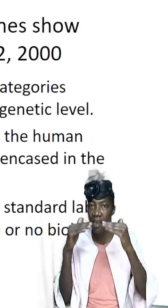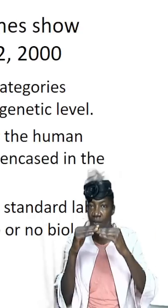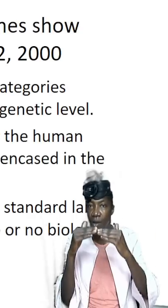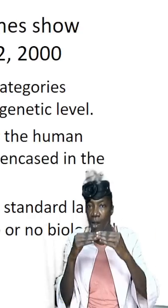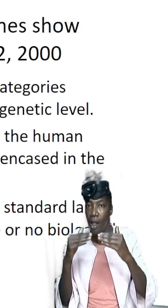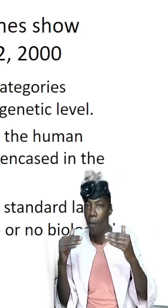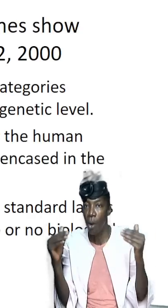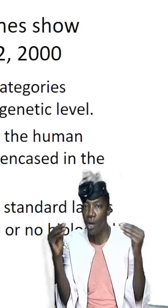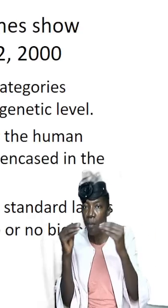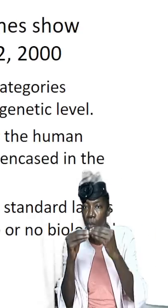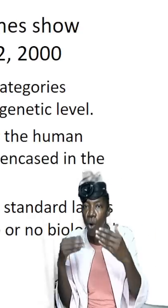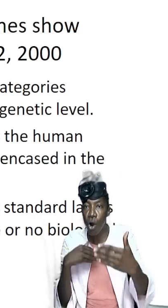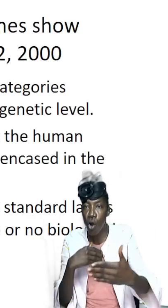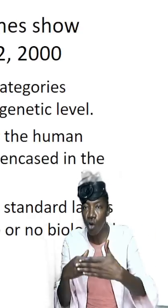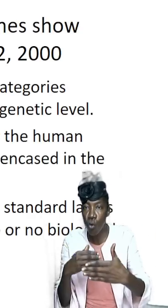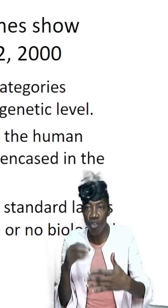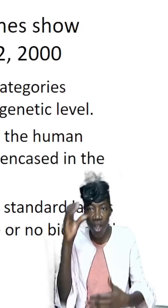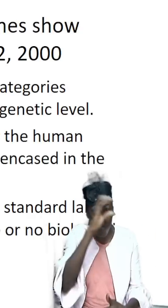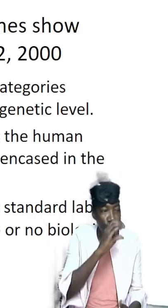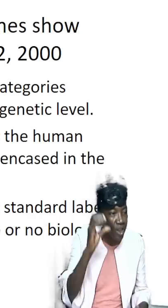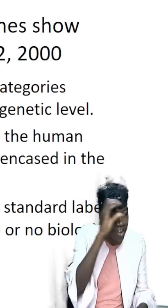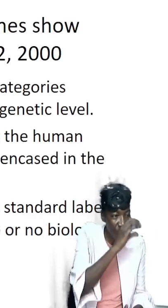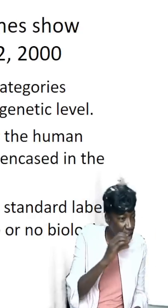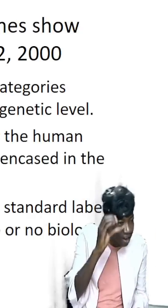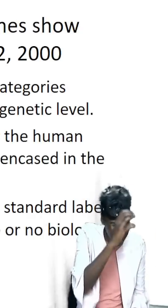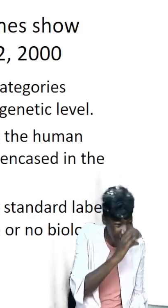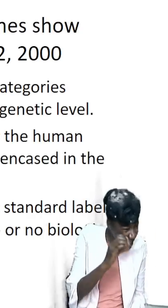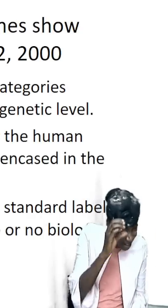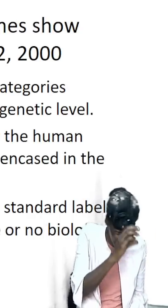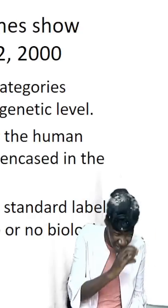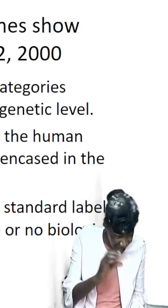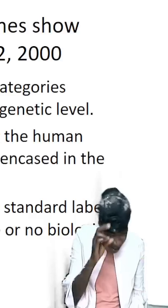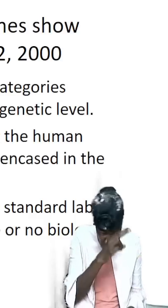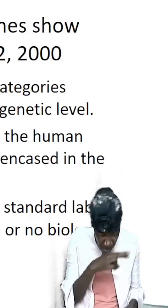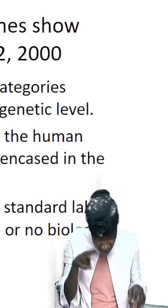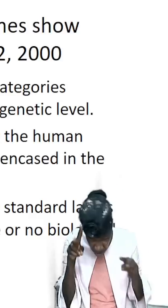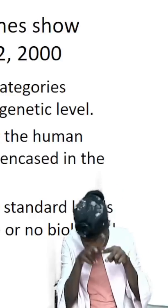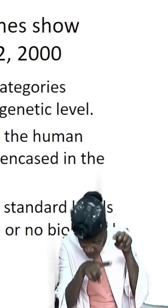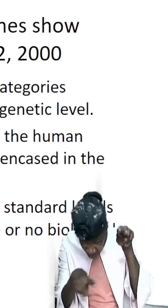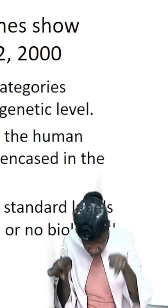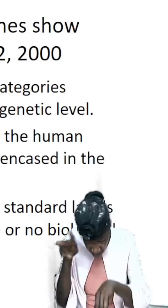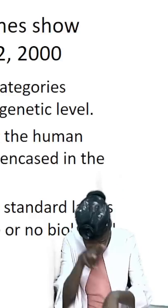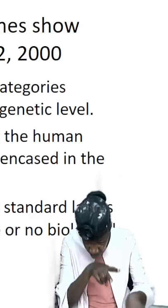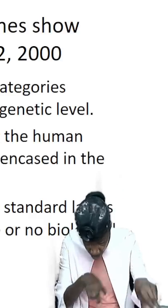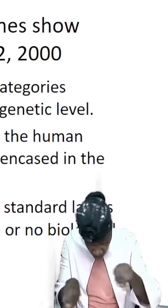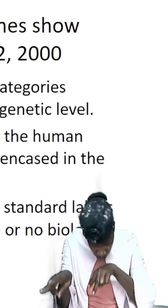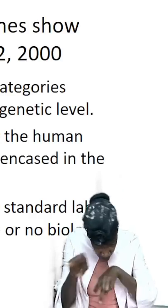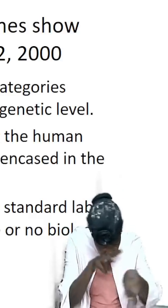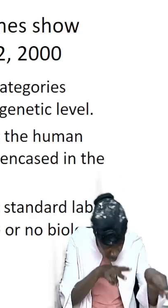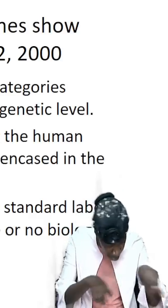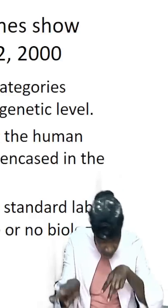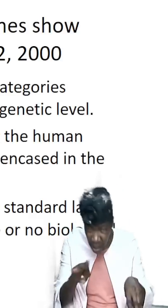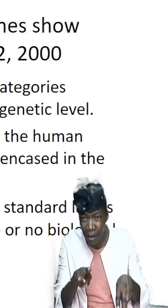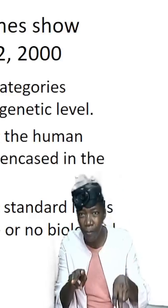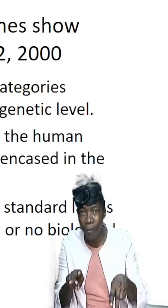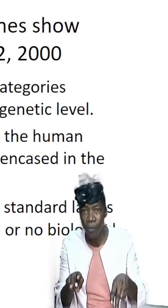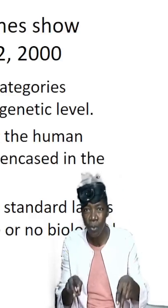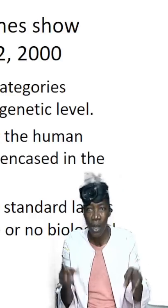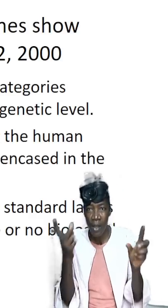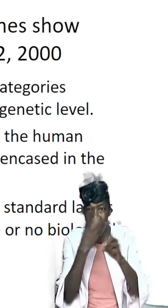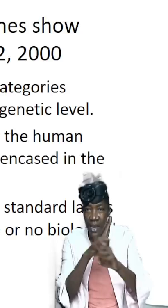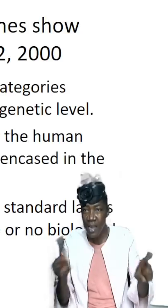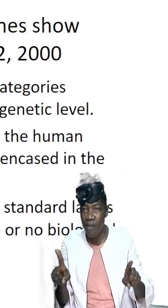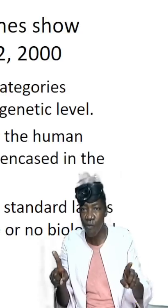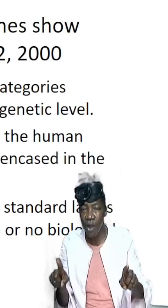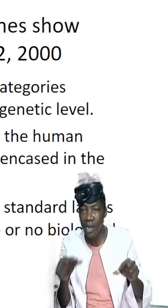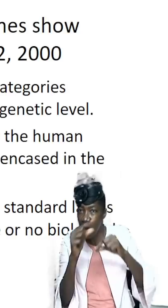closely that researchers examine the human genome, we're talking about genetics, the complement of genetic